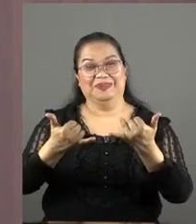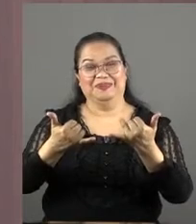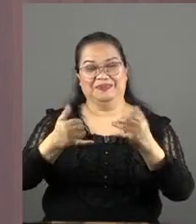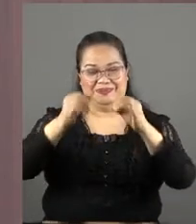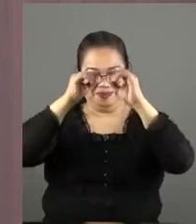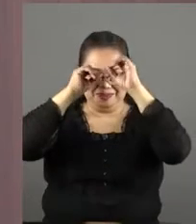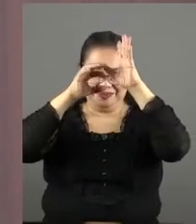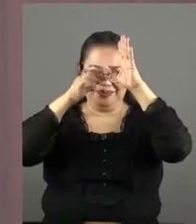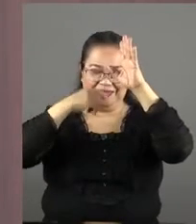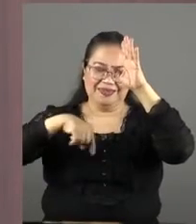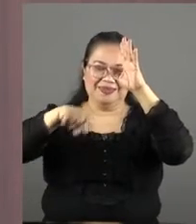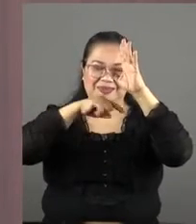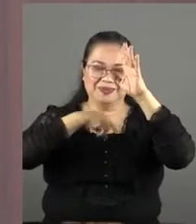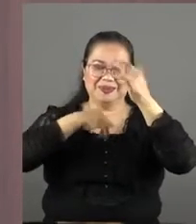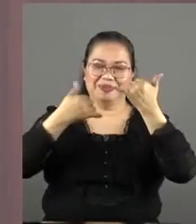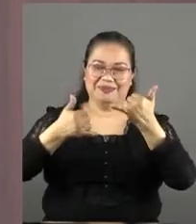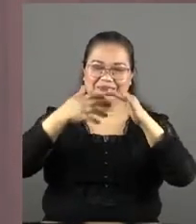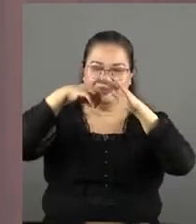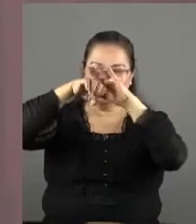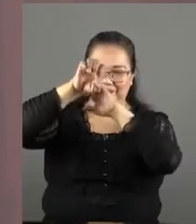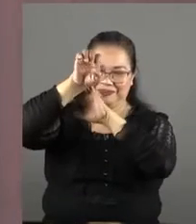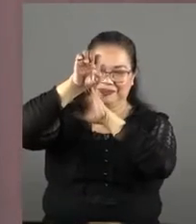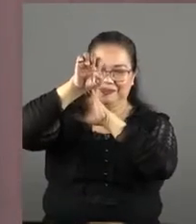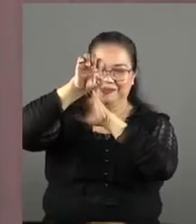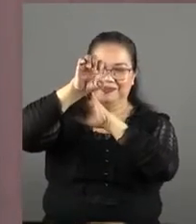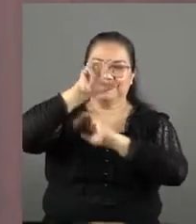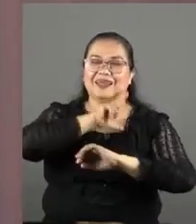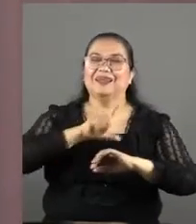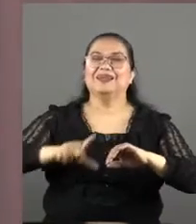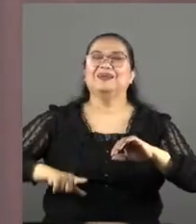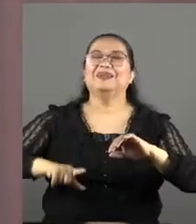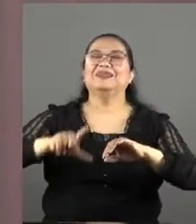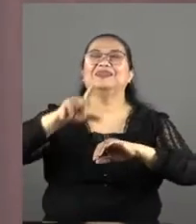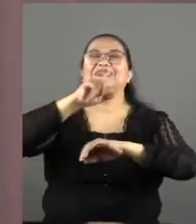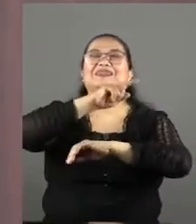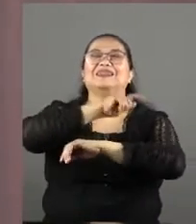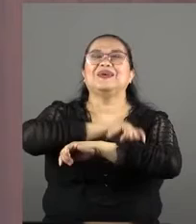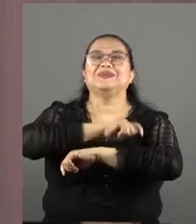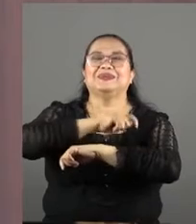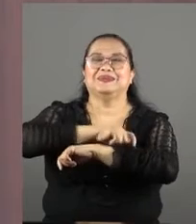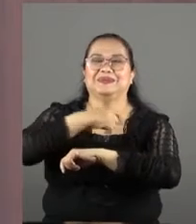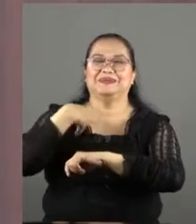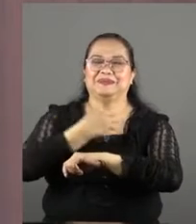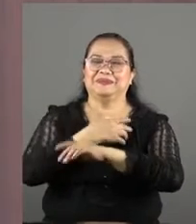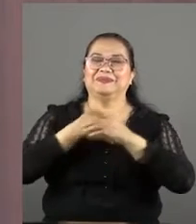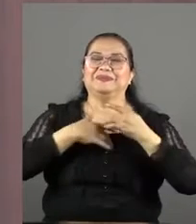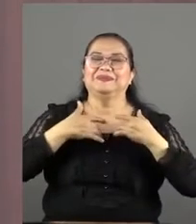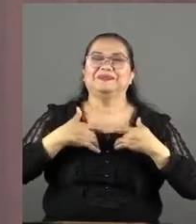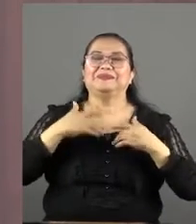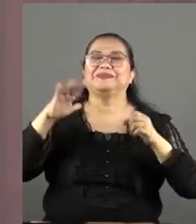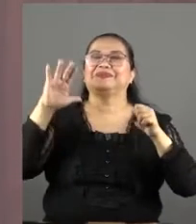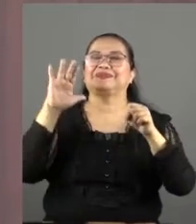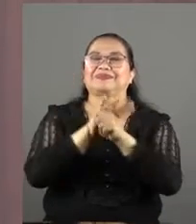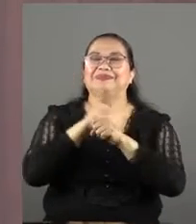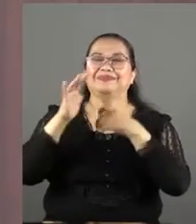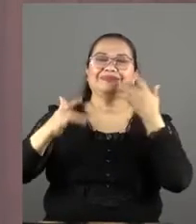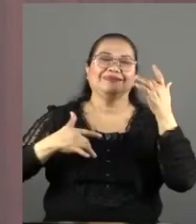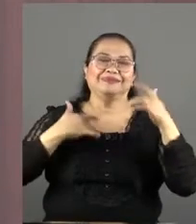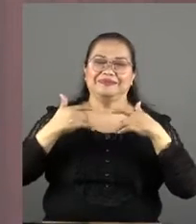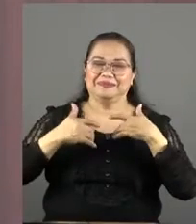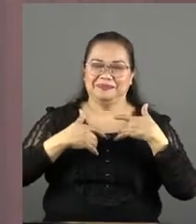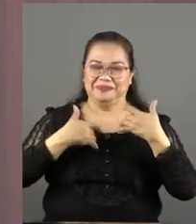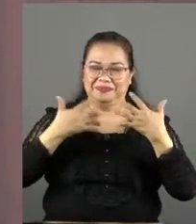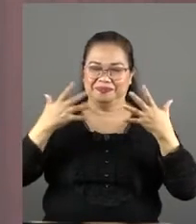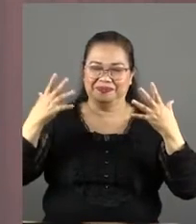Father, as we now enter into our communion, may our hearts be filled with the joy that